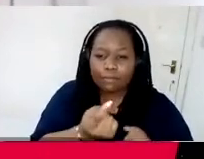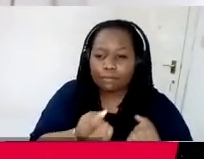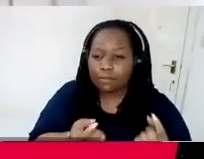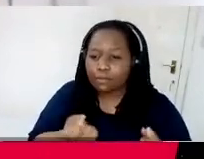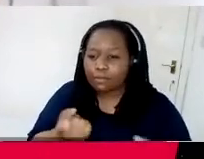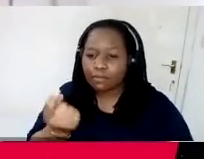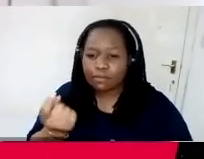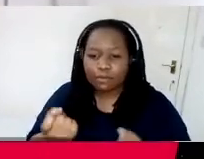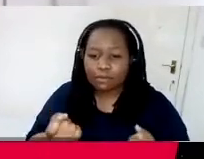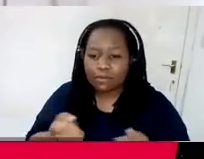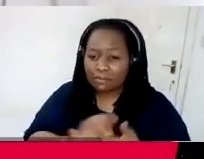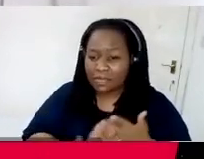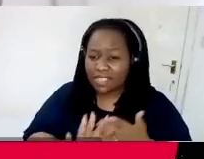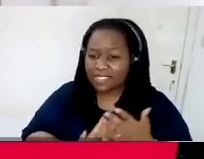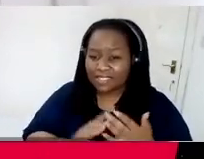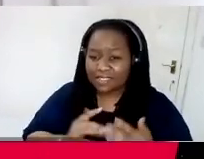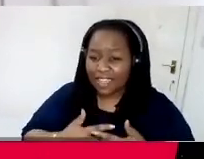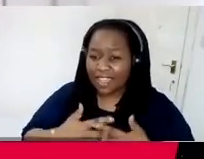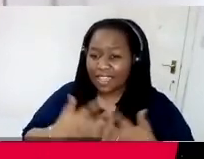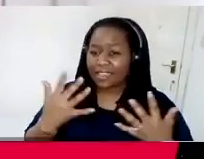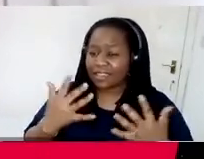any